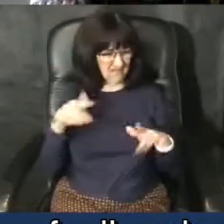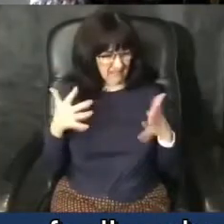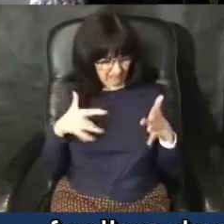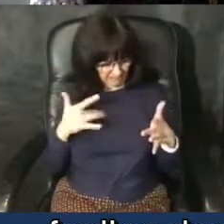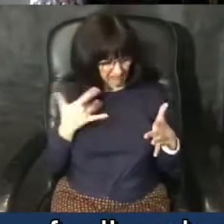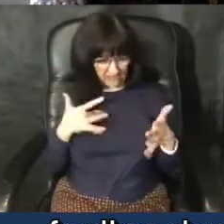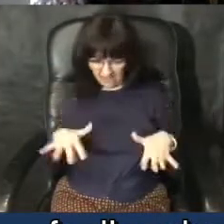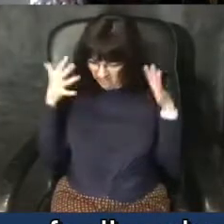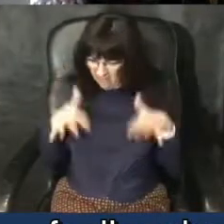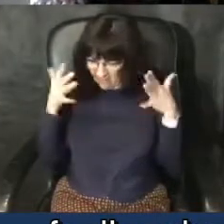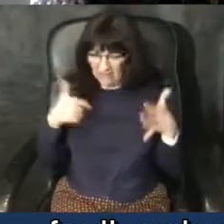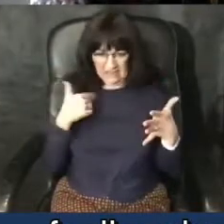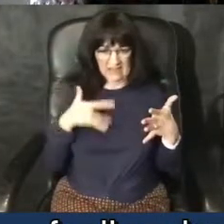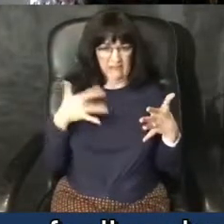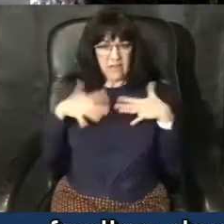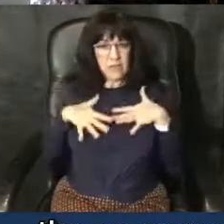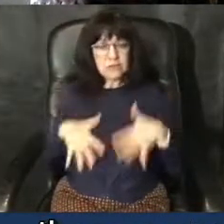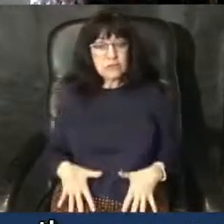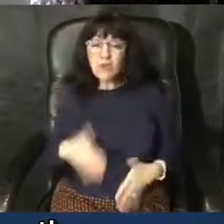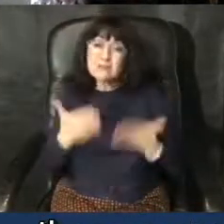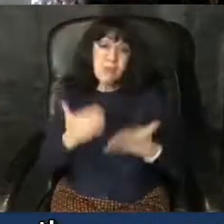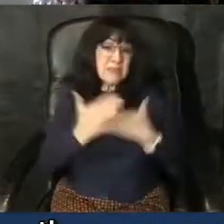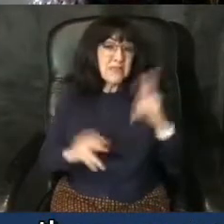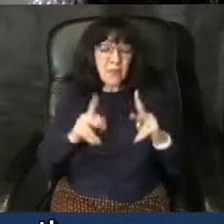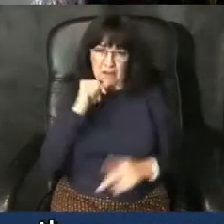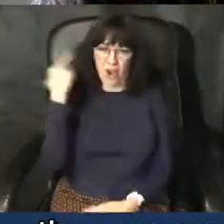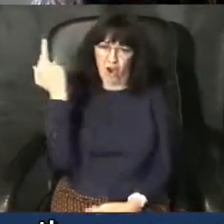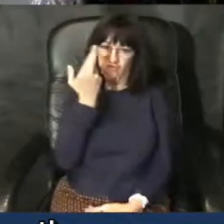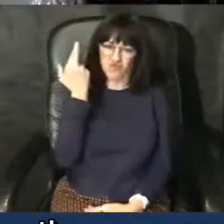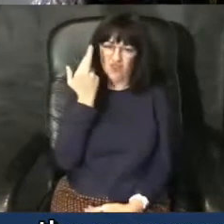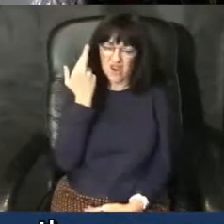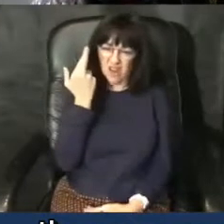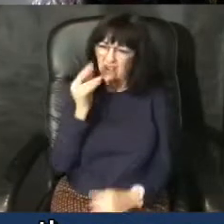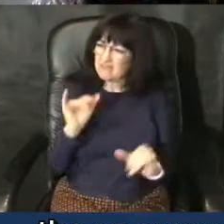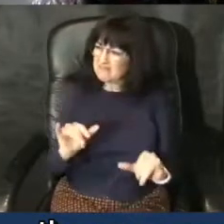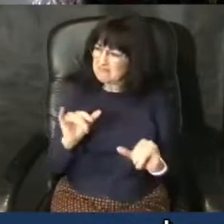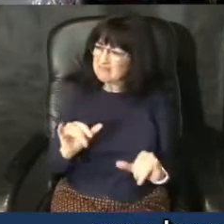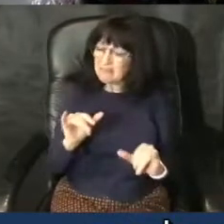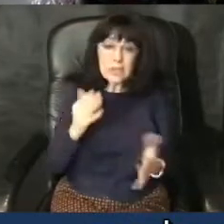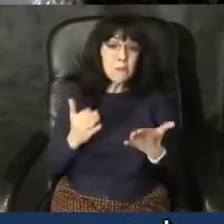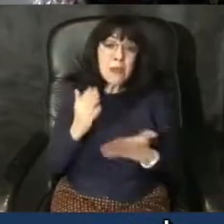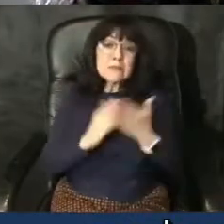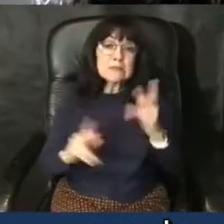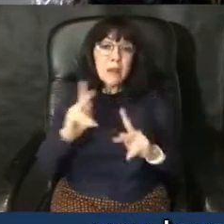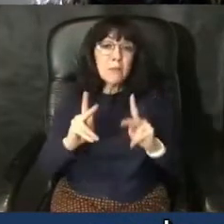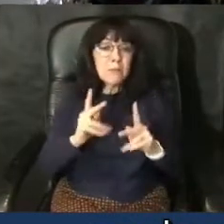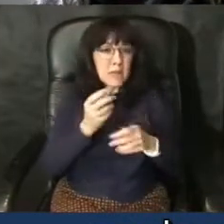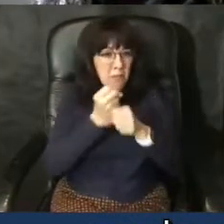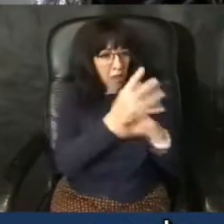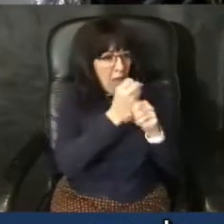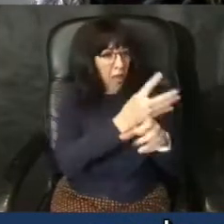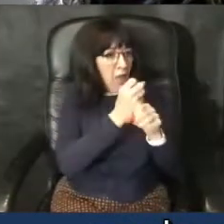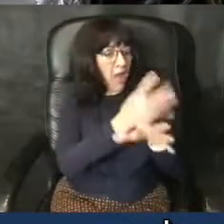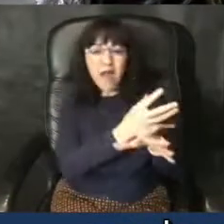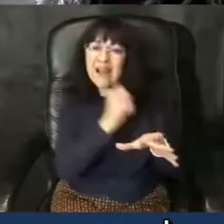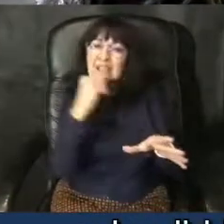depressed, or they may not even realize they're having those symptoms. So maybe you start yelling at someone that you love deeply and don't realize